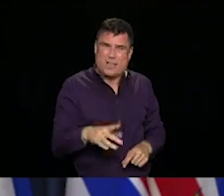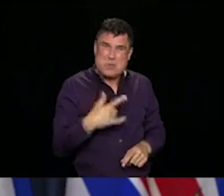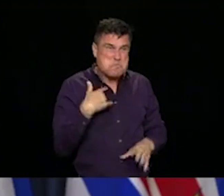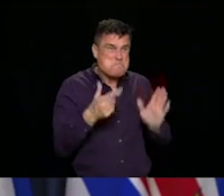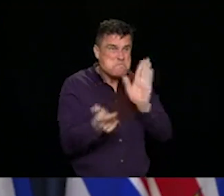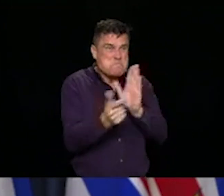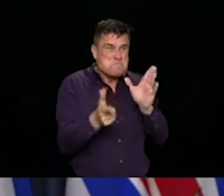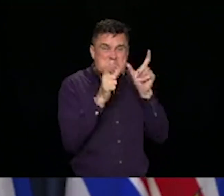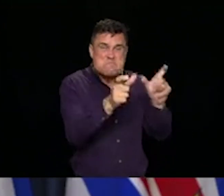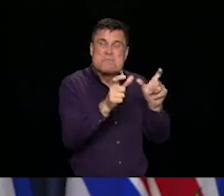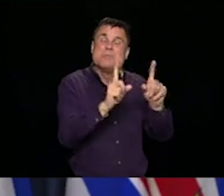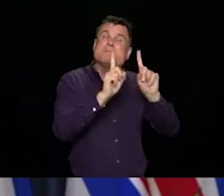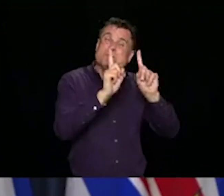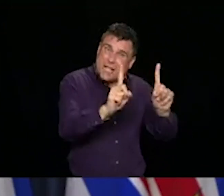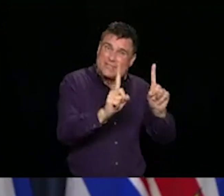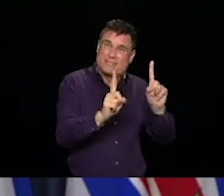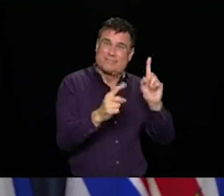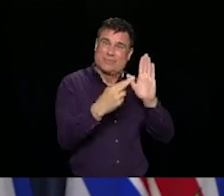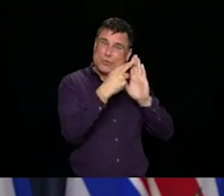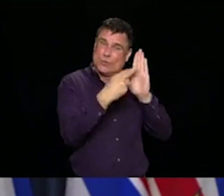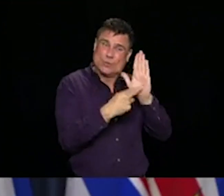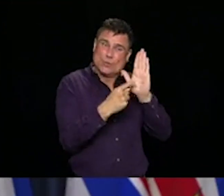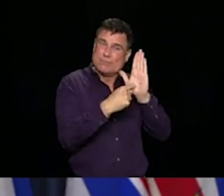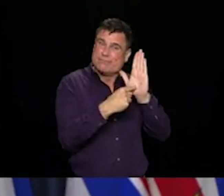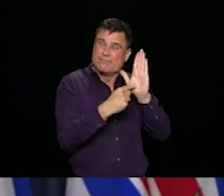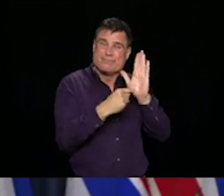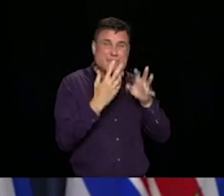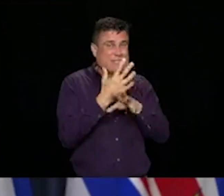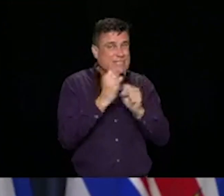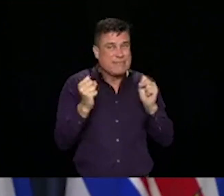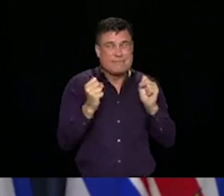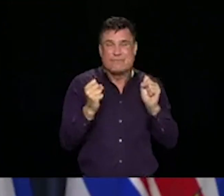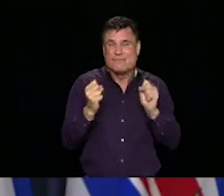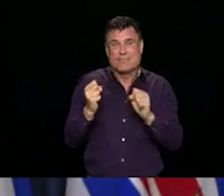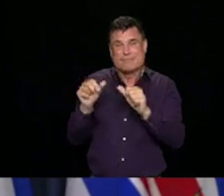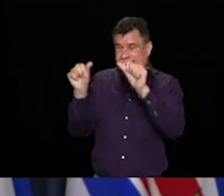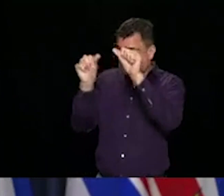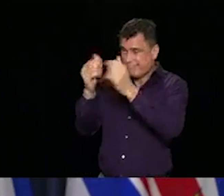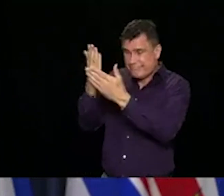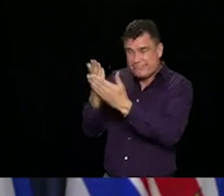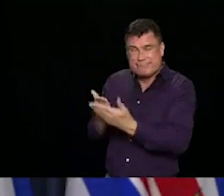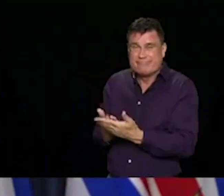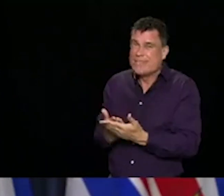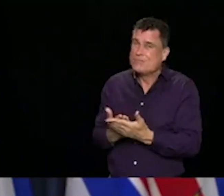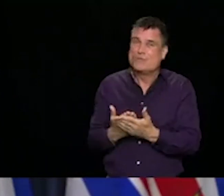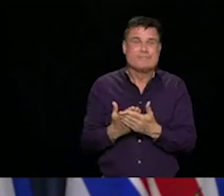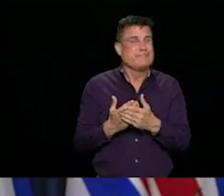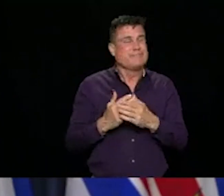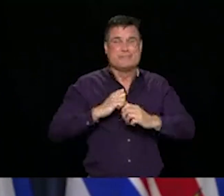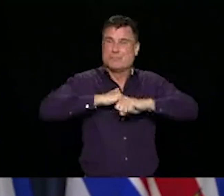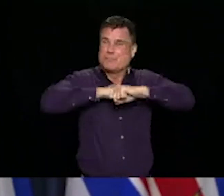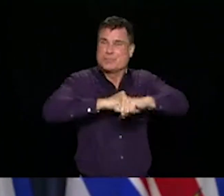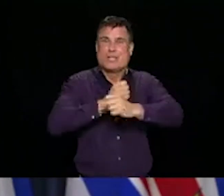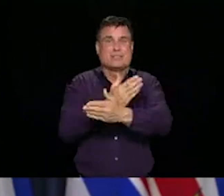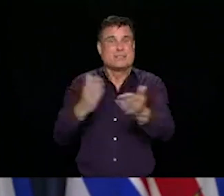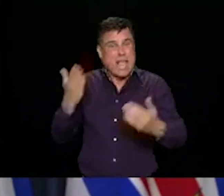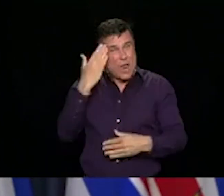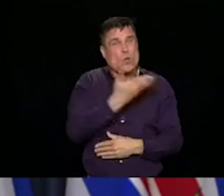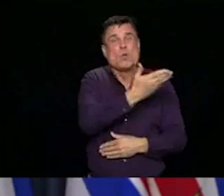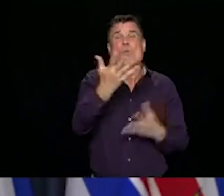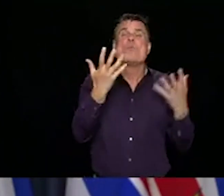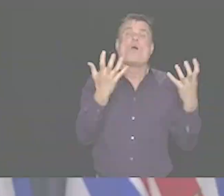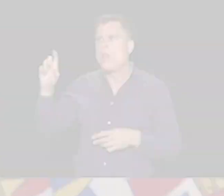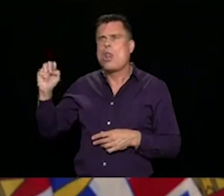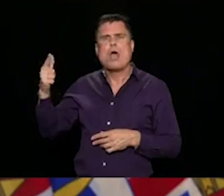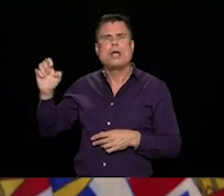and we still have to do it, and it is heartbreaking. It is absolutely heartbreaking, but it is also absolutely